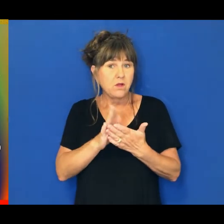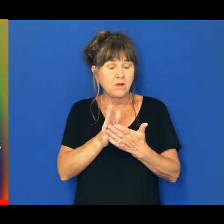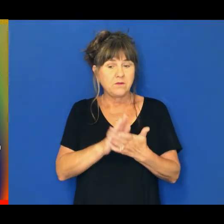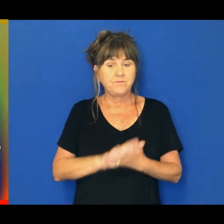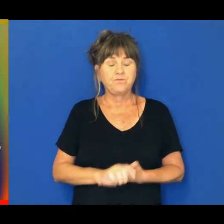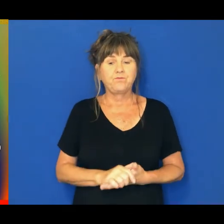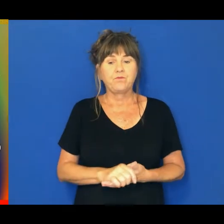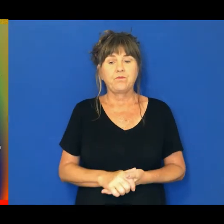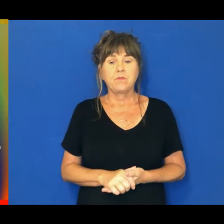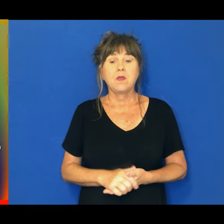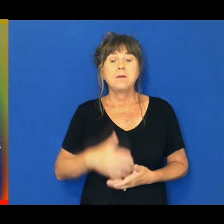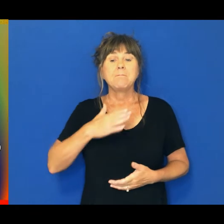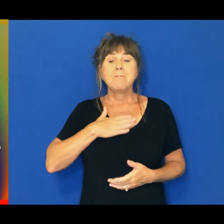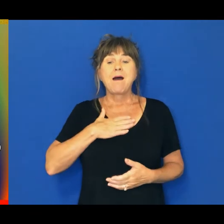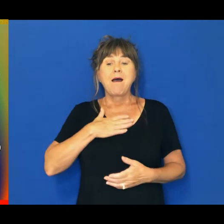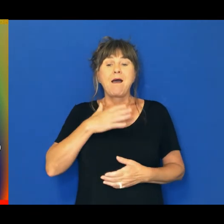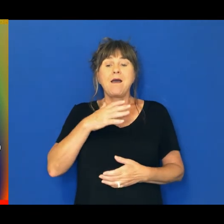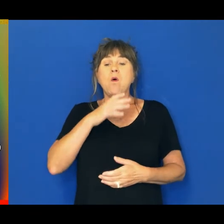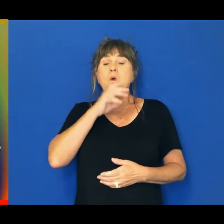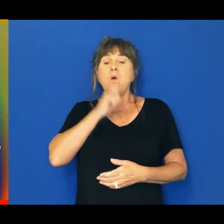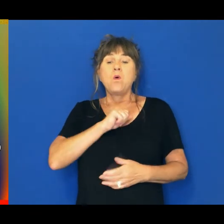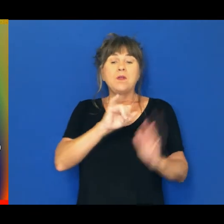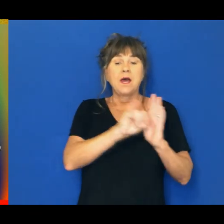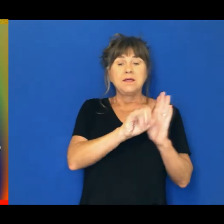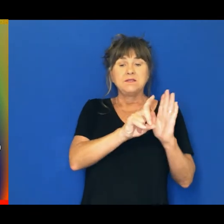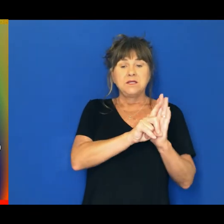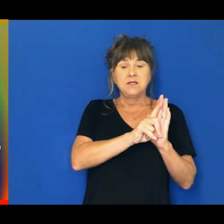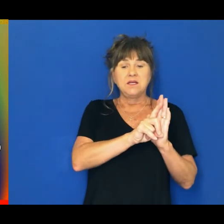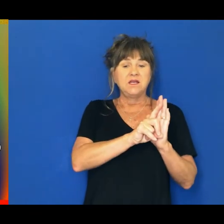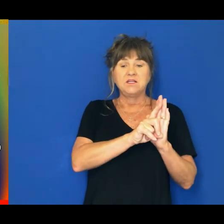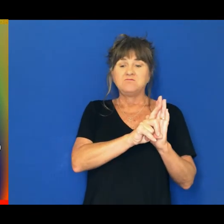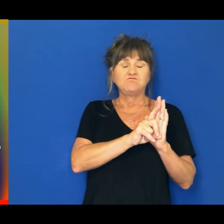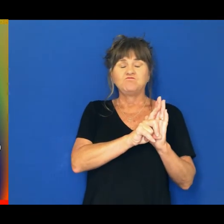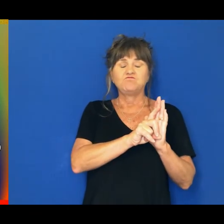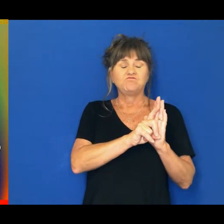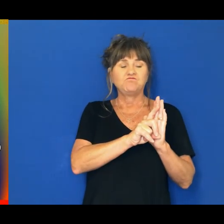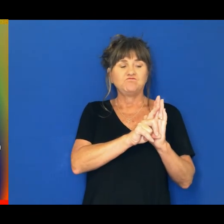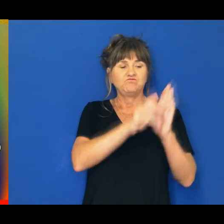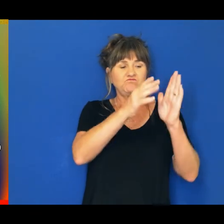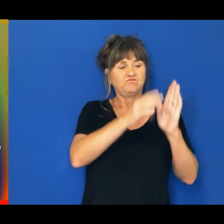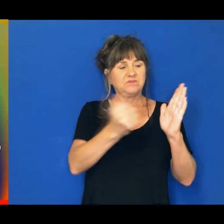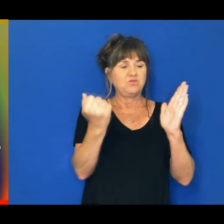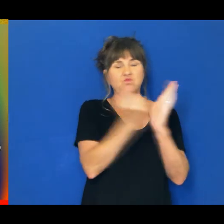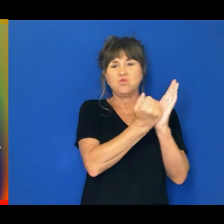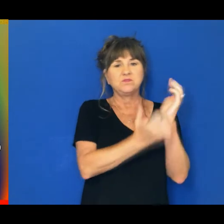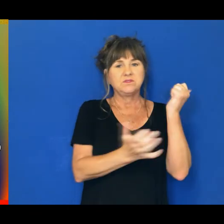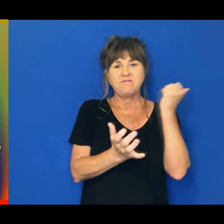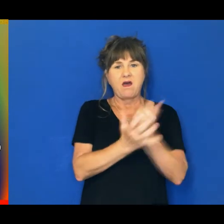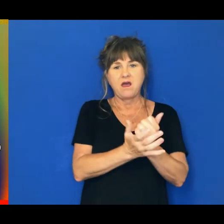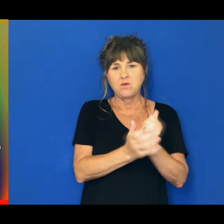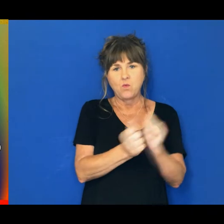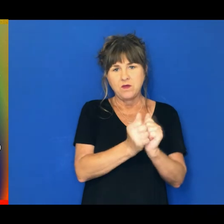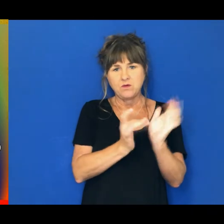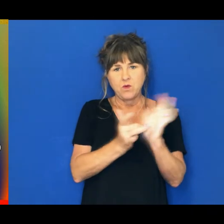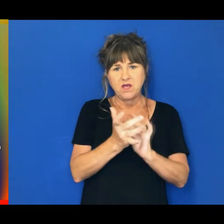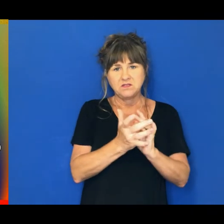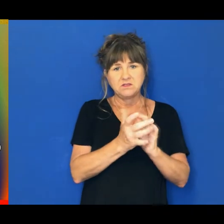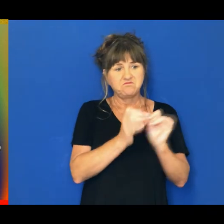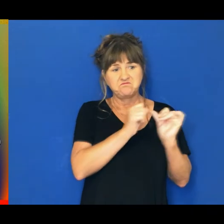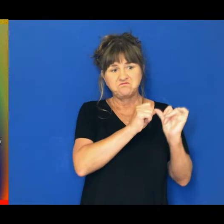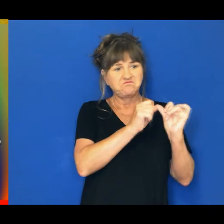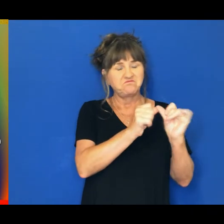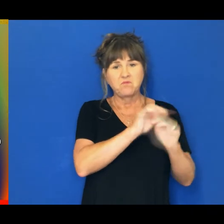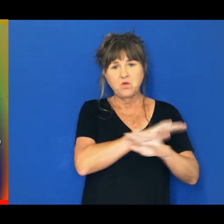old person. That's your old girl. That's your old man. Your old identity has been crucified with Christ and no longer